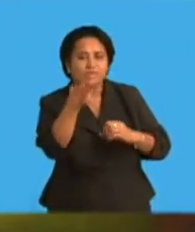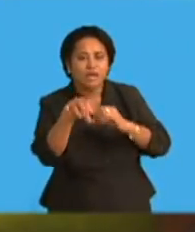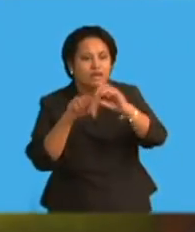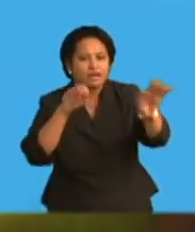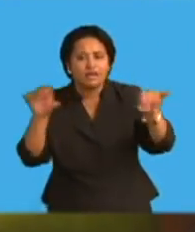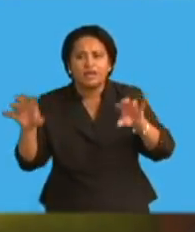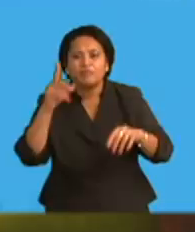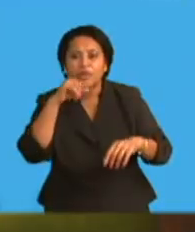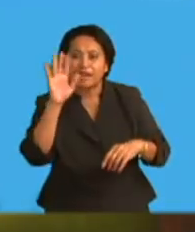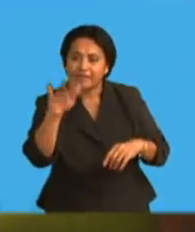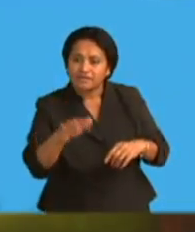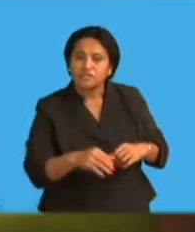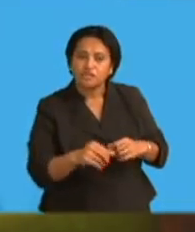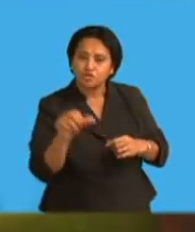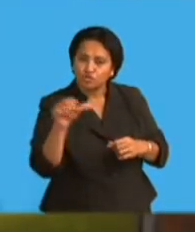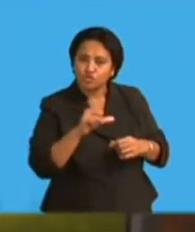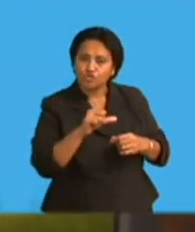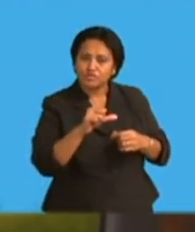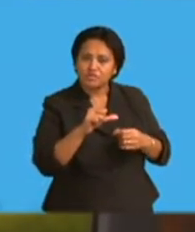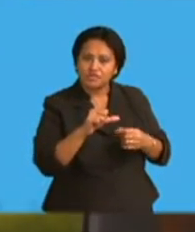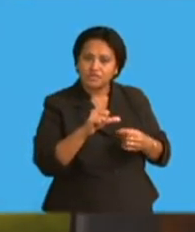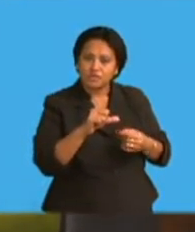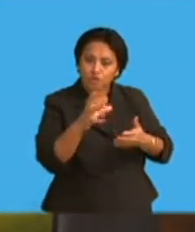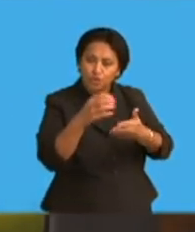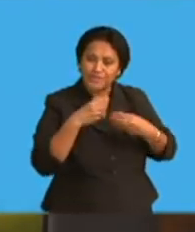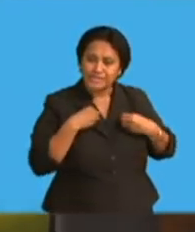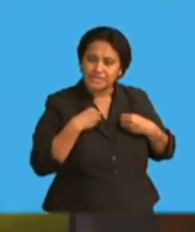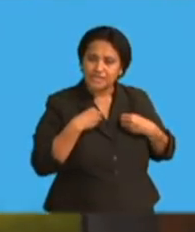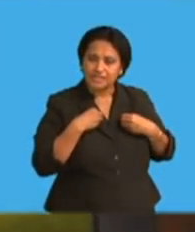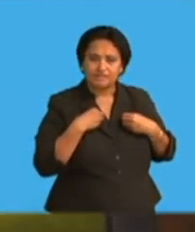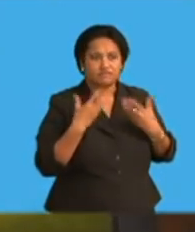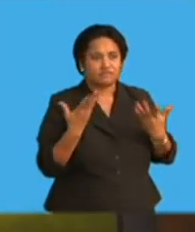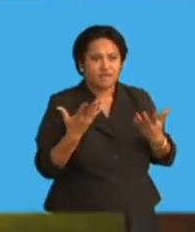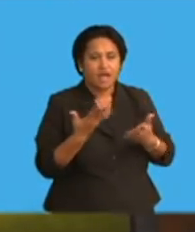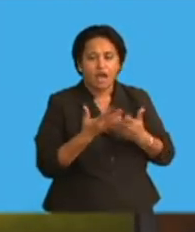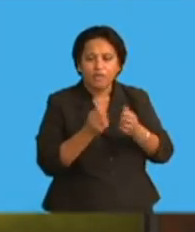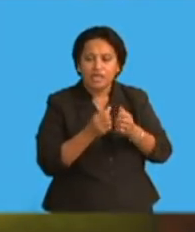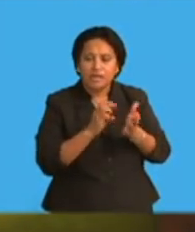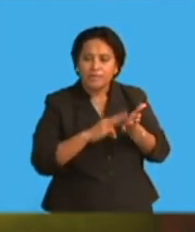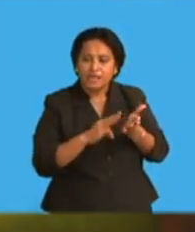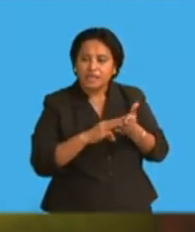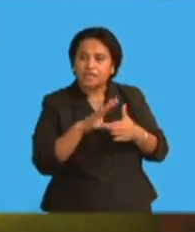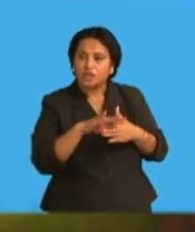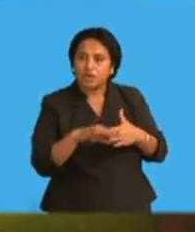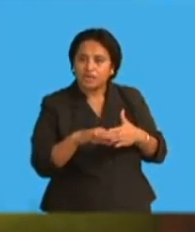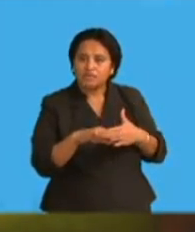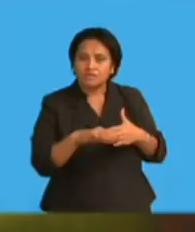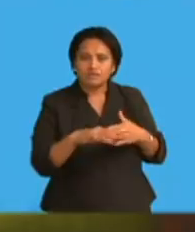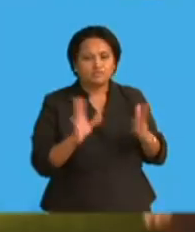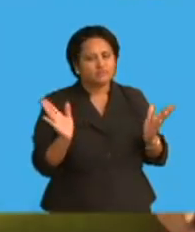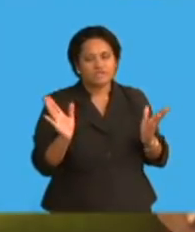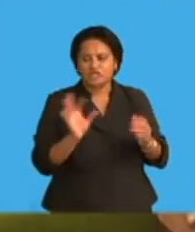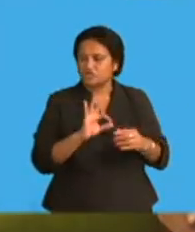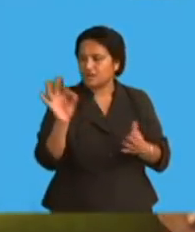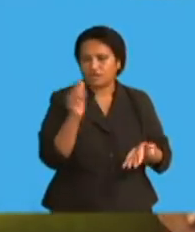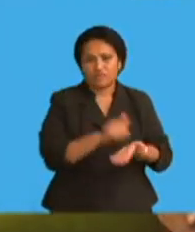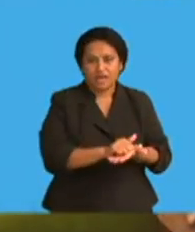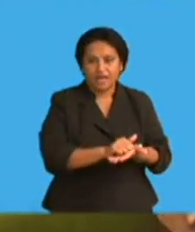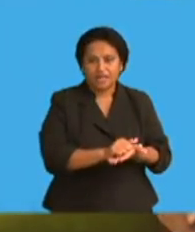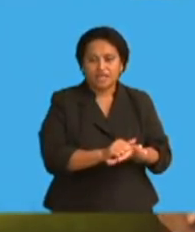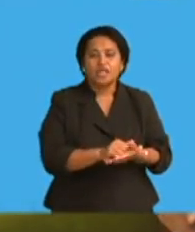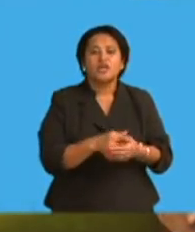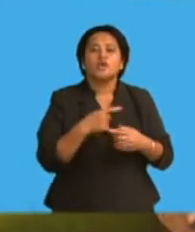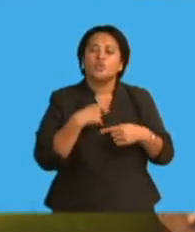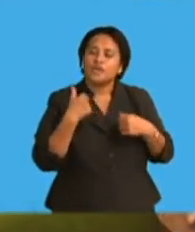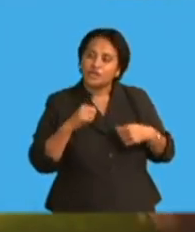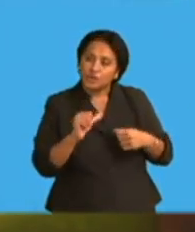this particular deal. No, it's incorrect, Madam Speaker. The Fisheries Act, 1941 or 42, all other governments have used it to calculate the